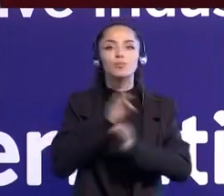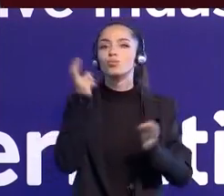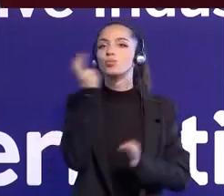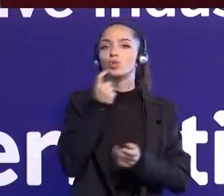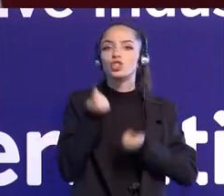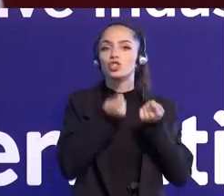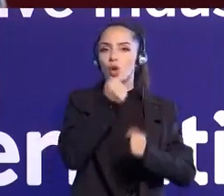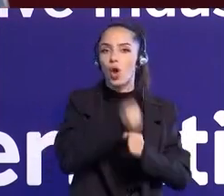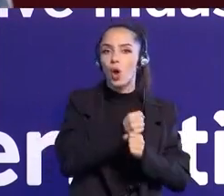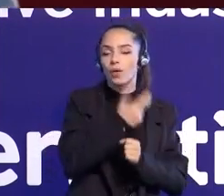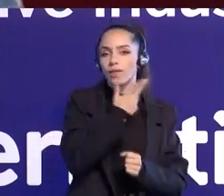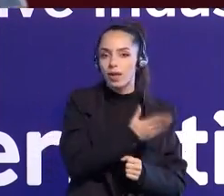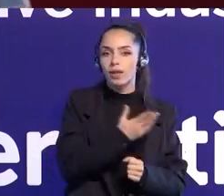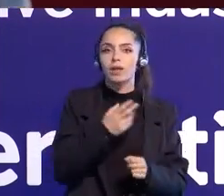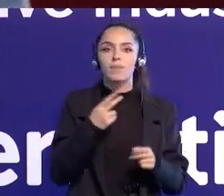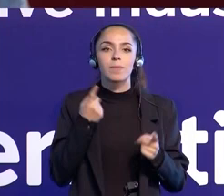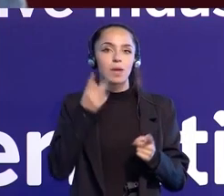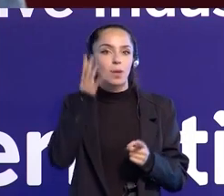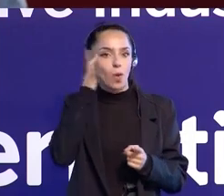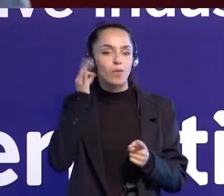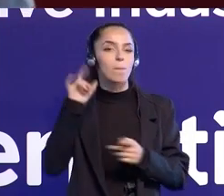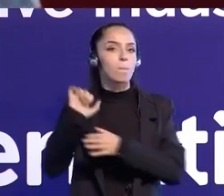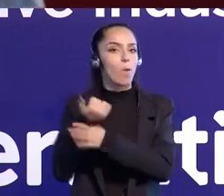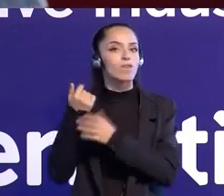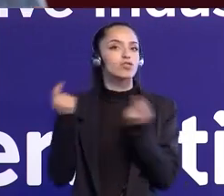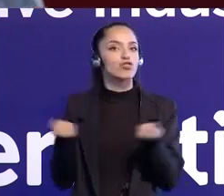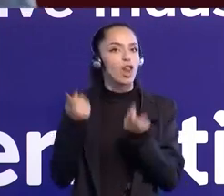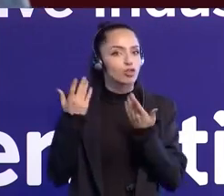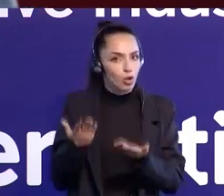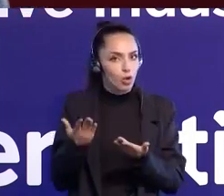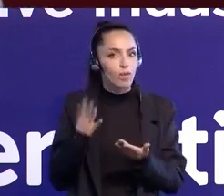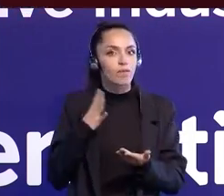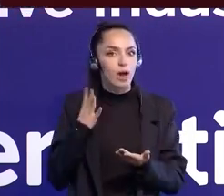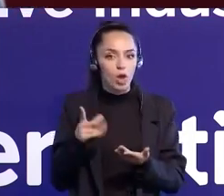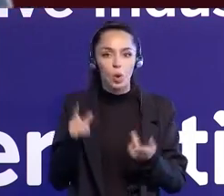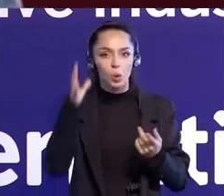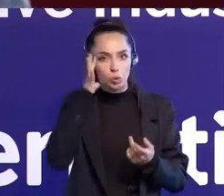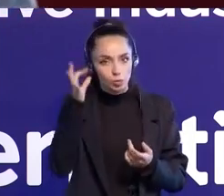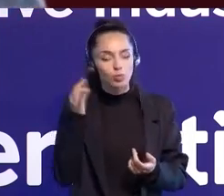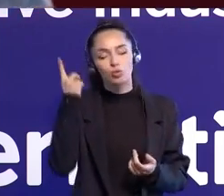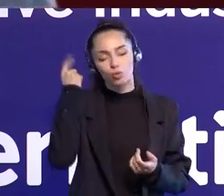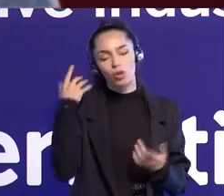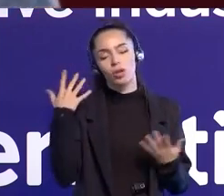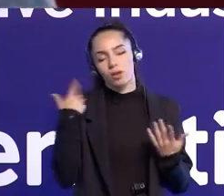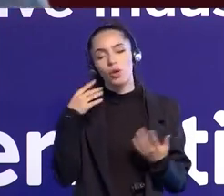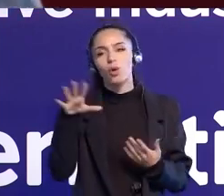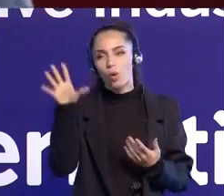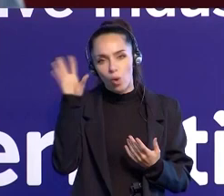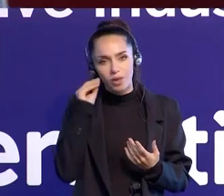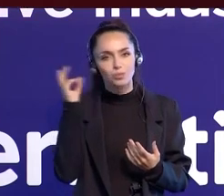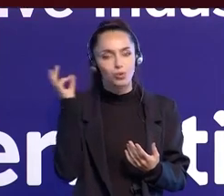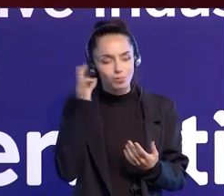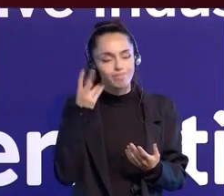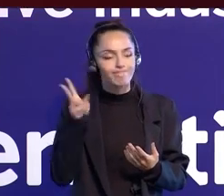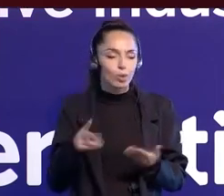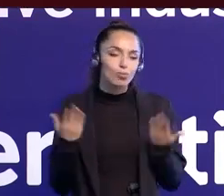a creative professional, and he died. And Pan-Ukraine updates the list of people of culture taken away by the war,